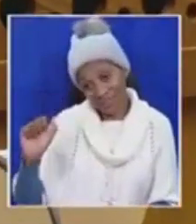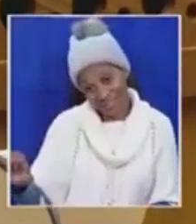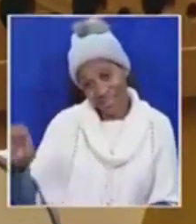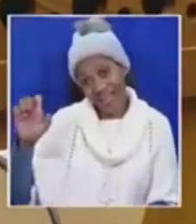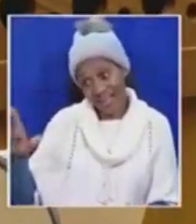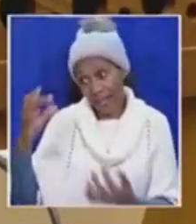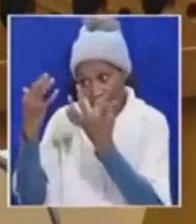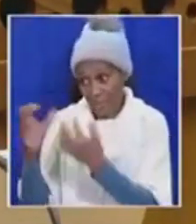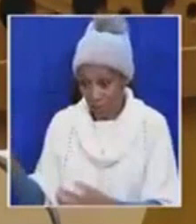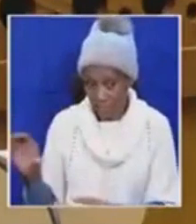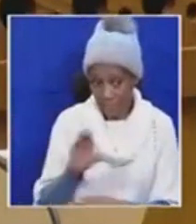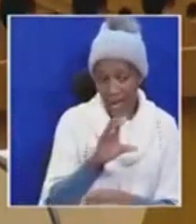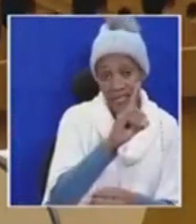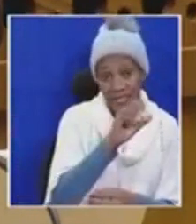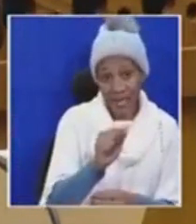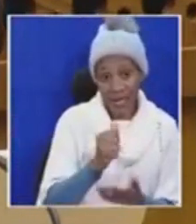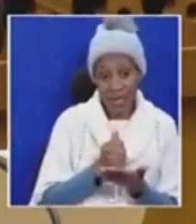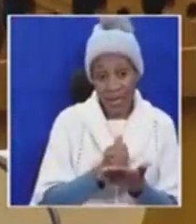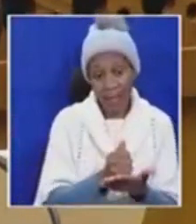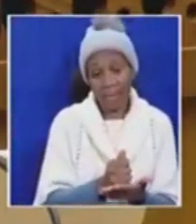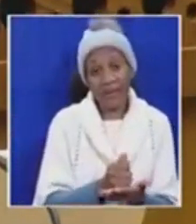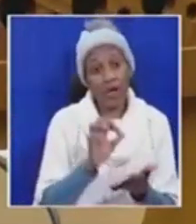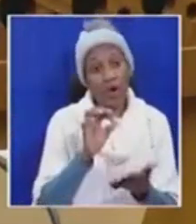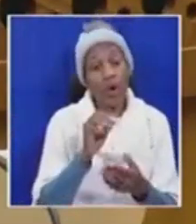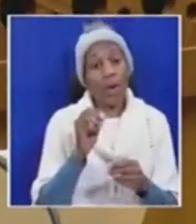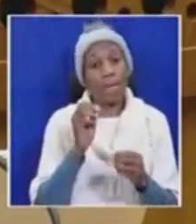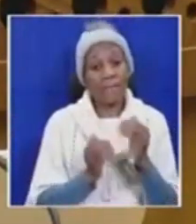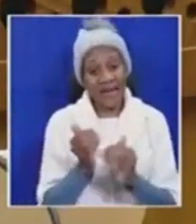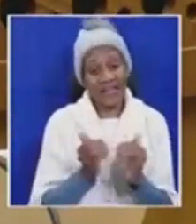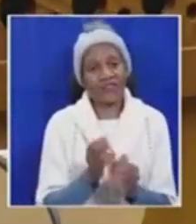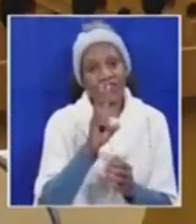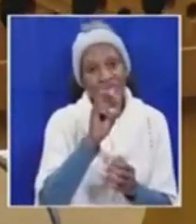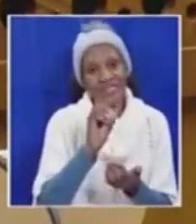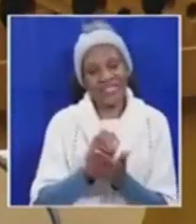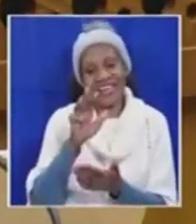DA ahead of the 2019 election?